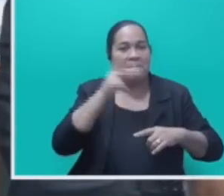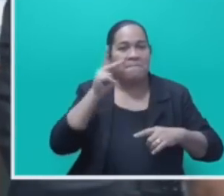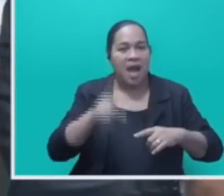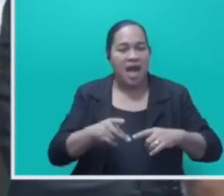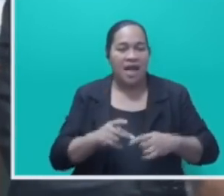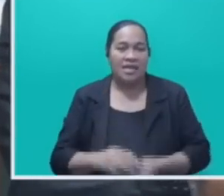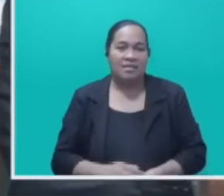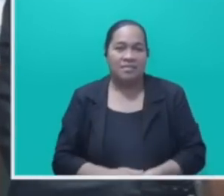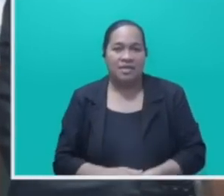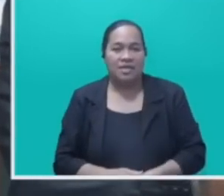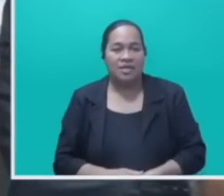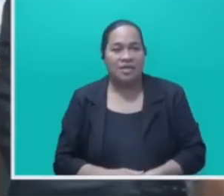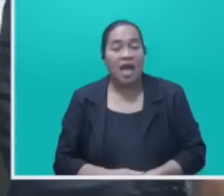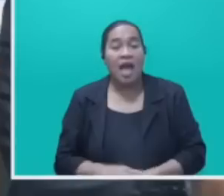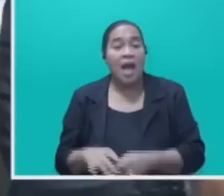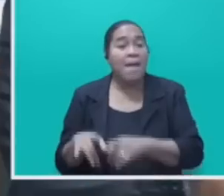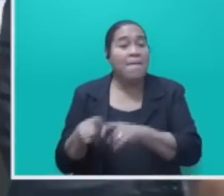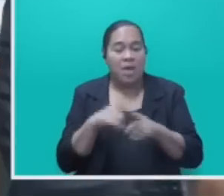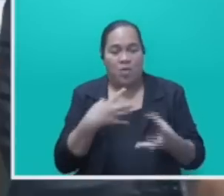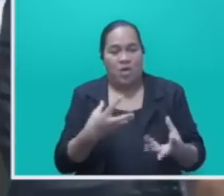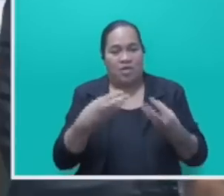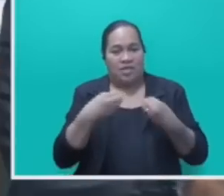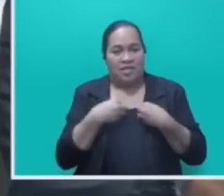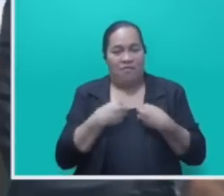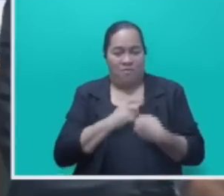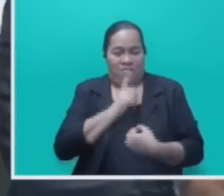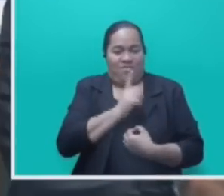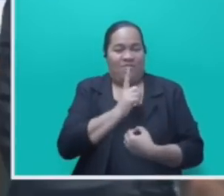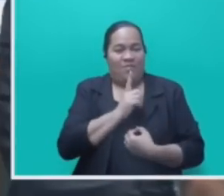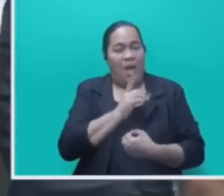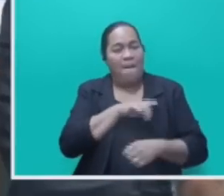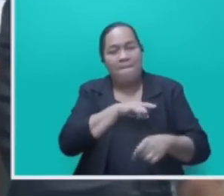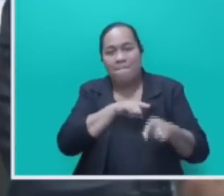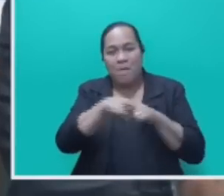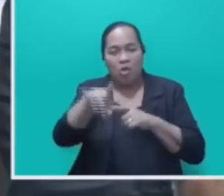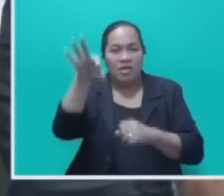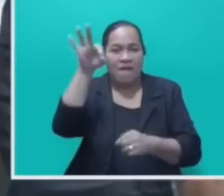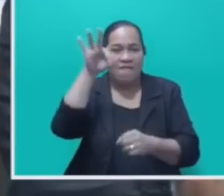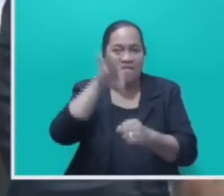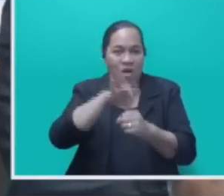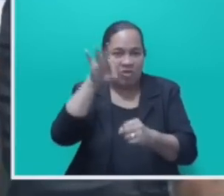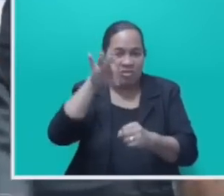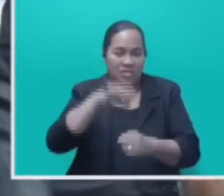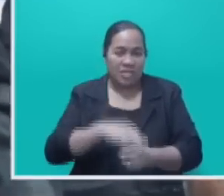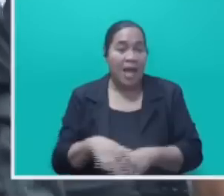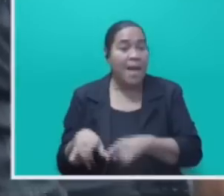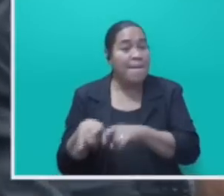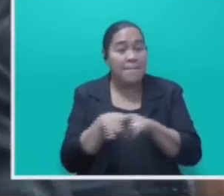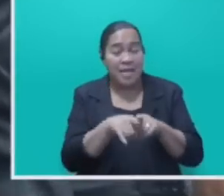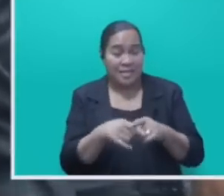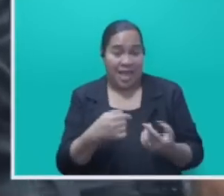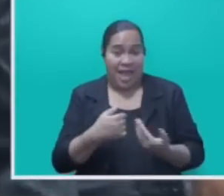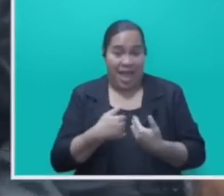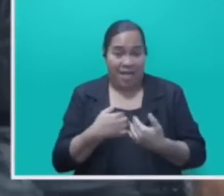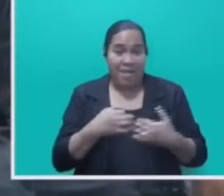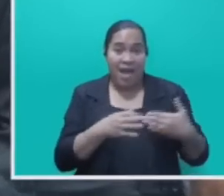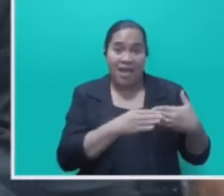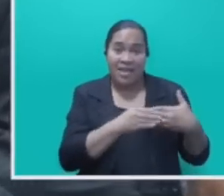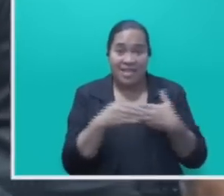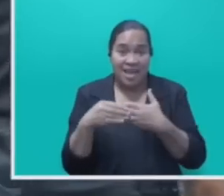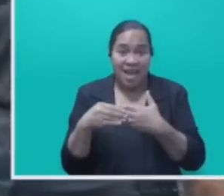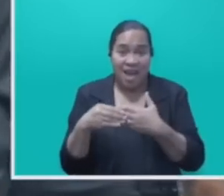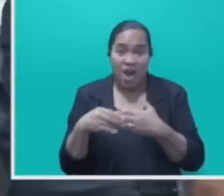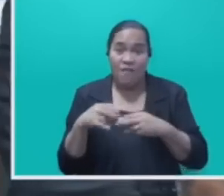that meant that we received singularly the most votes. It also meant that I, as the leader of Fiji